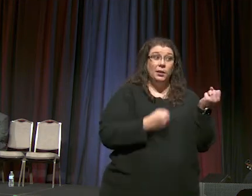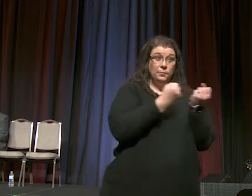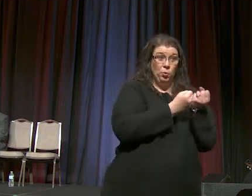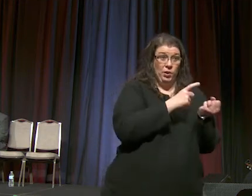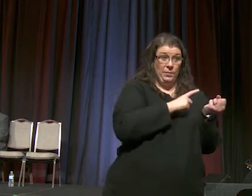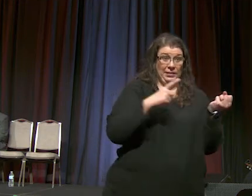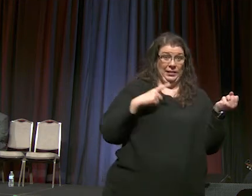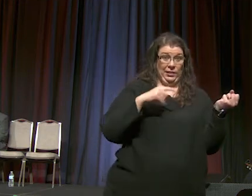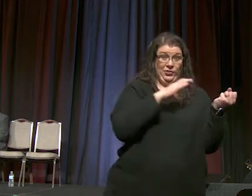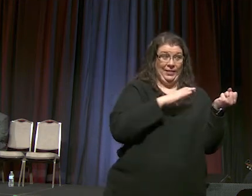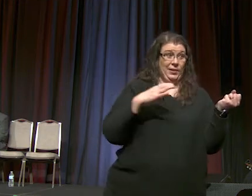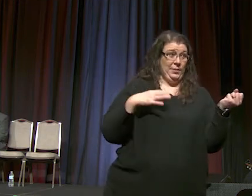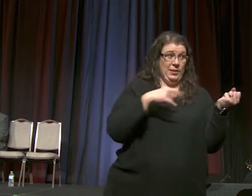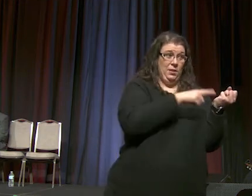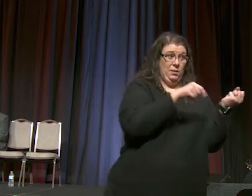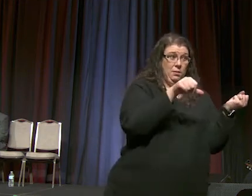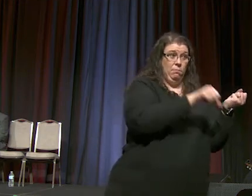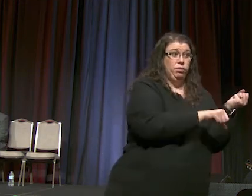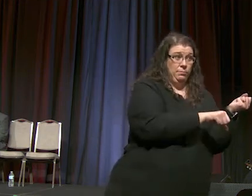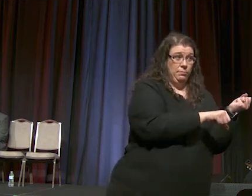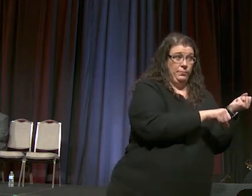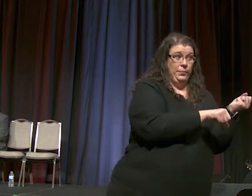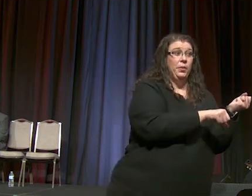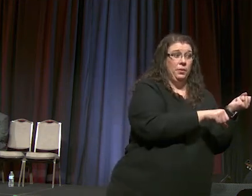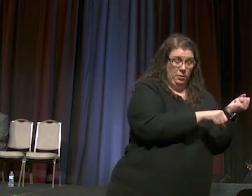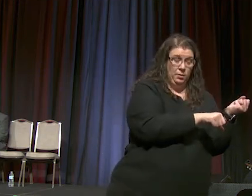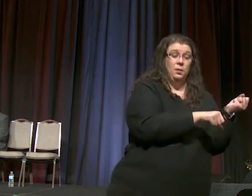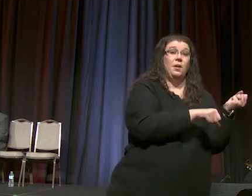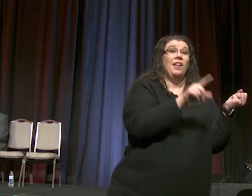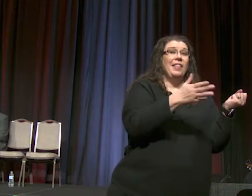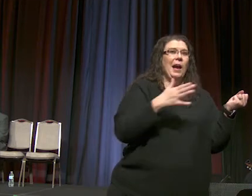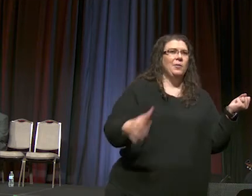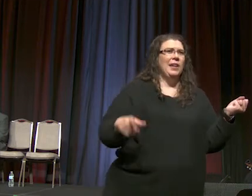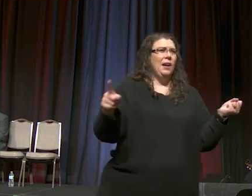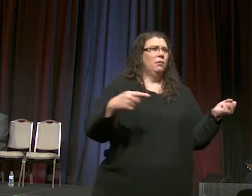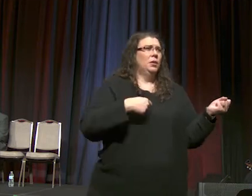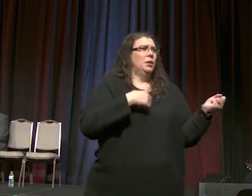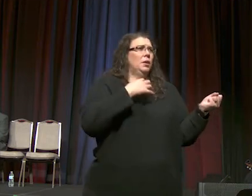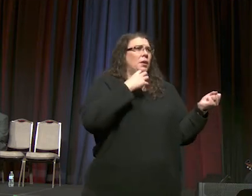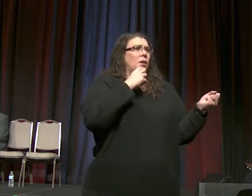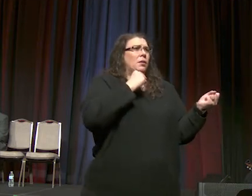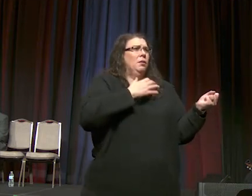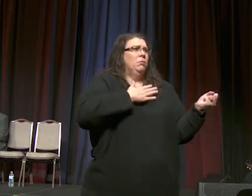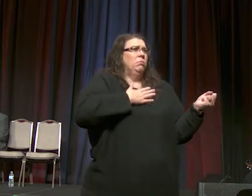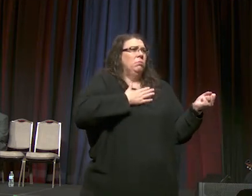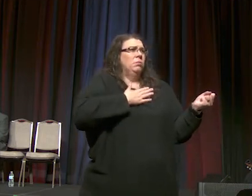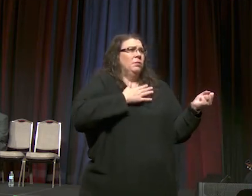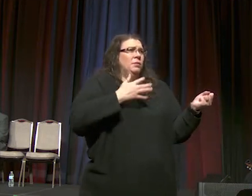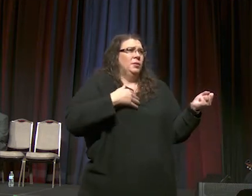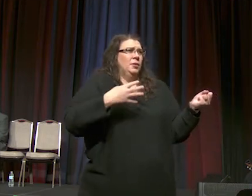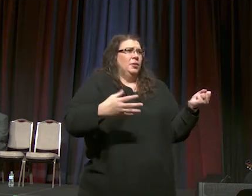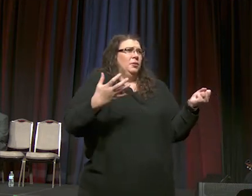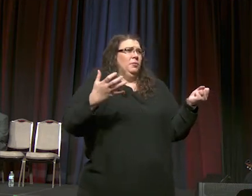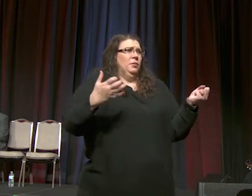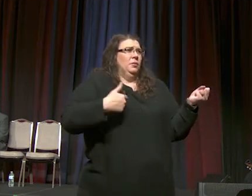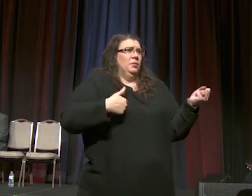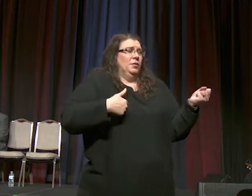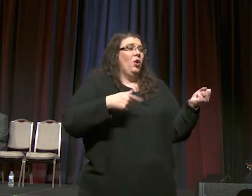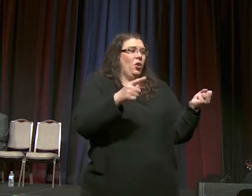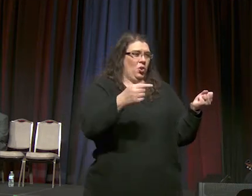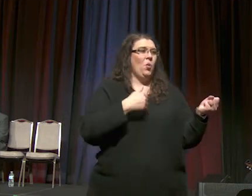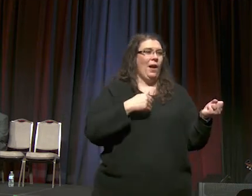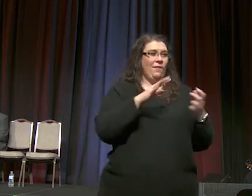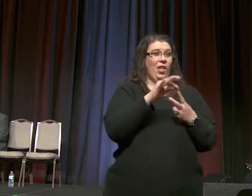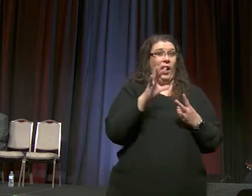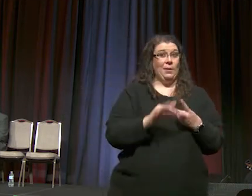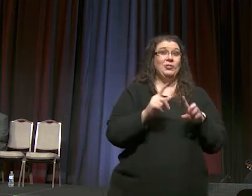legislative committee, and it was an item that was near and dear to your heart, you have the option to fill out a